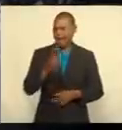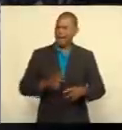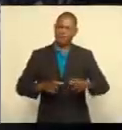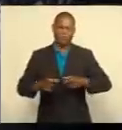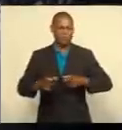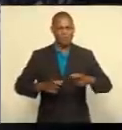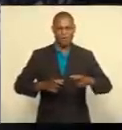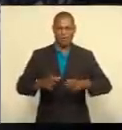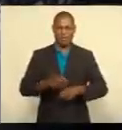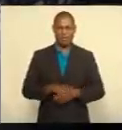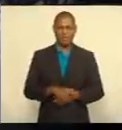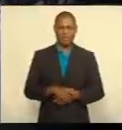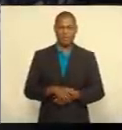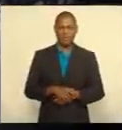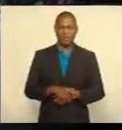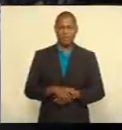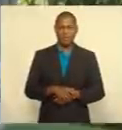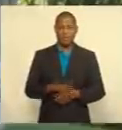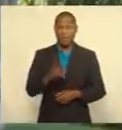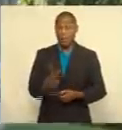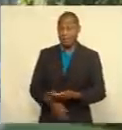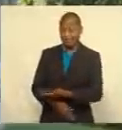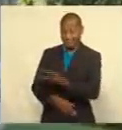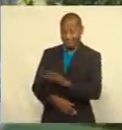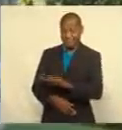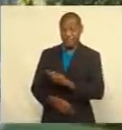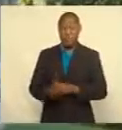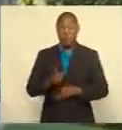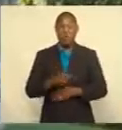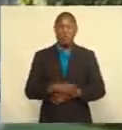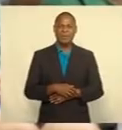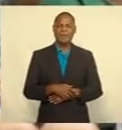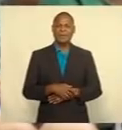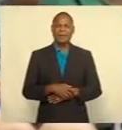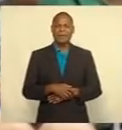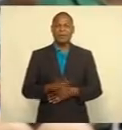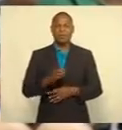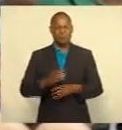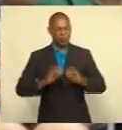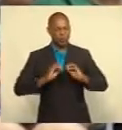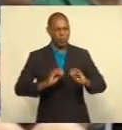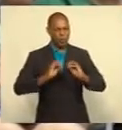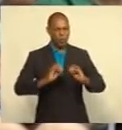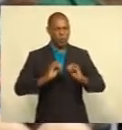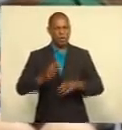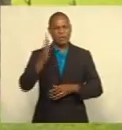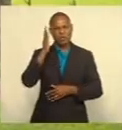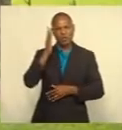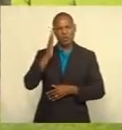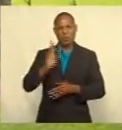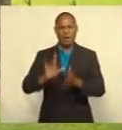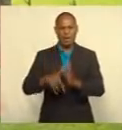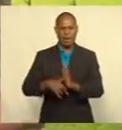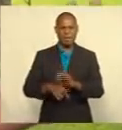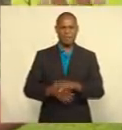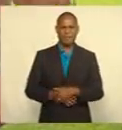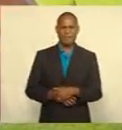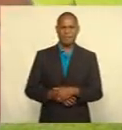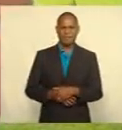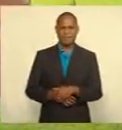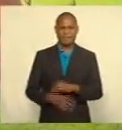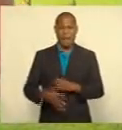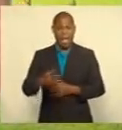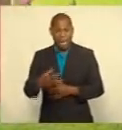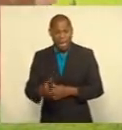Epeli Lalangavesi, he had plans to pay tribute to those who taught him during his time at school. I had this whole concept